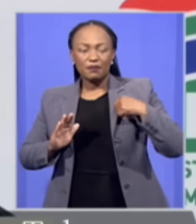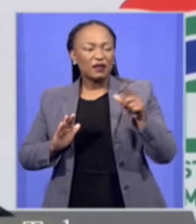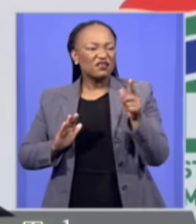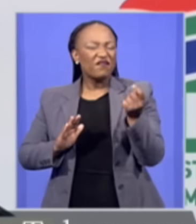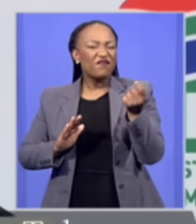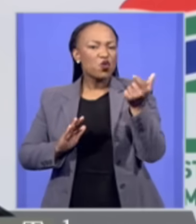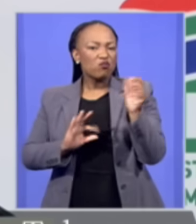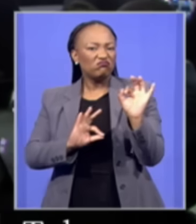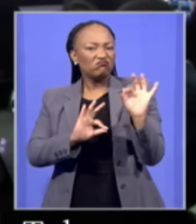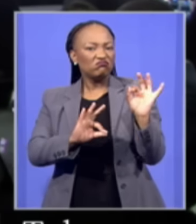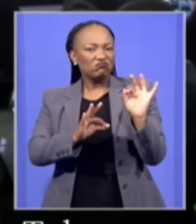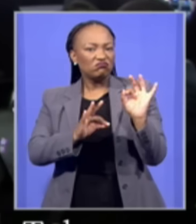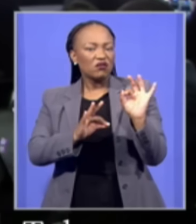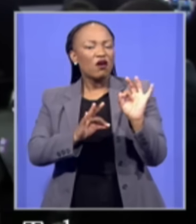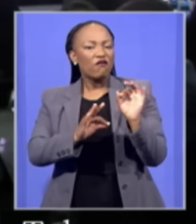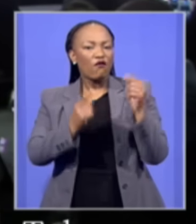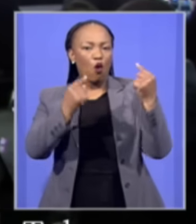clean bill.